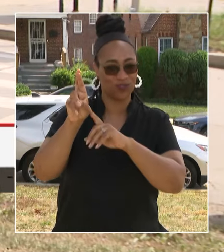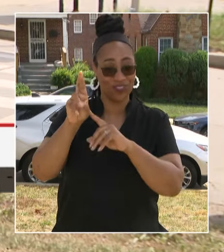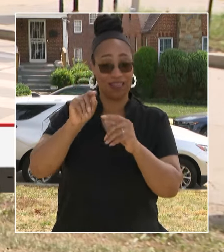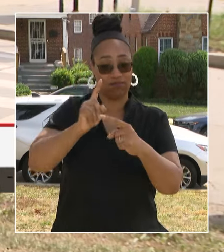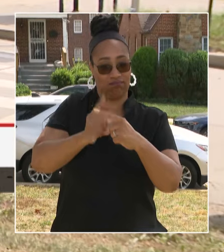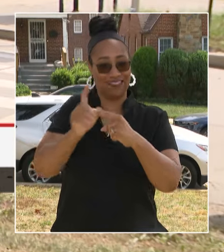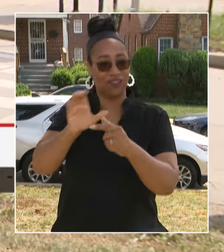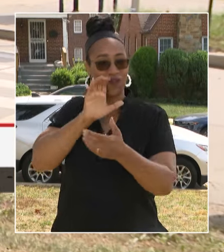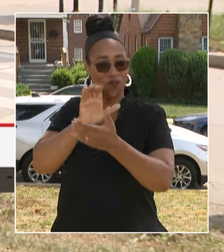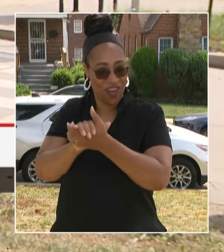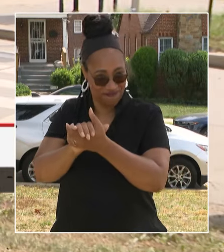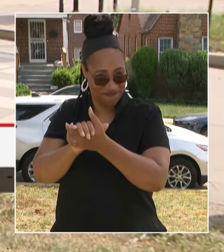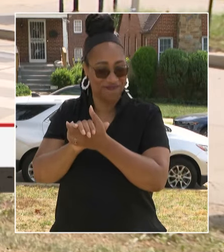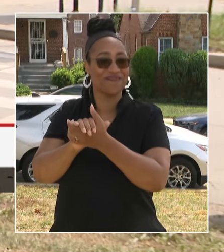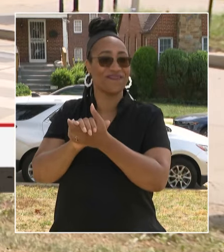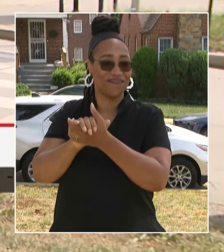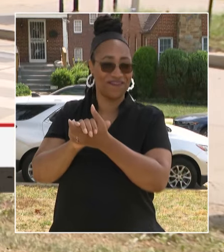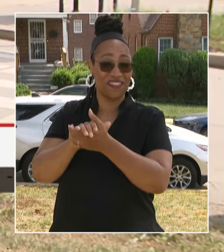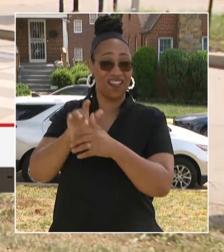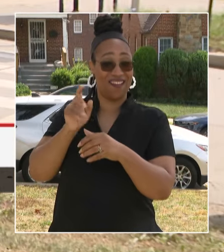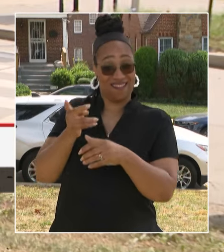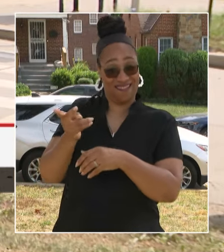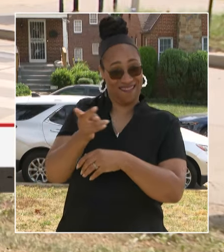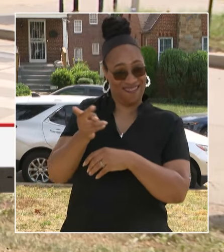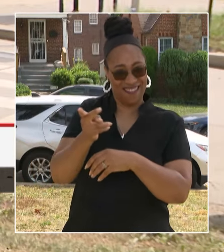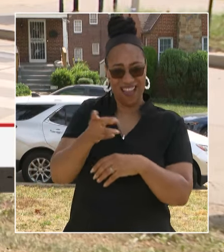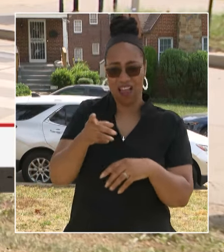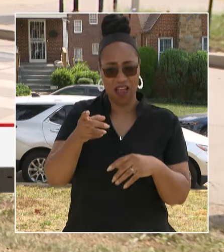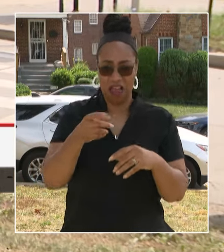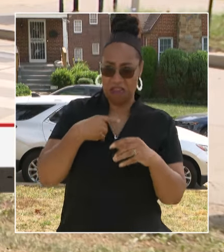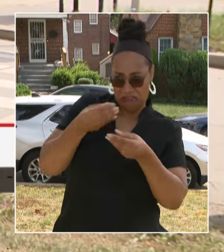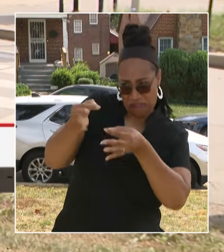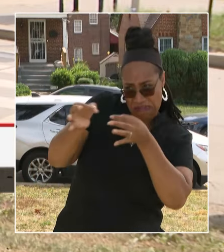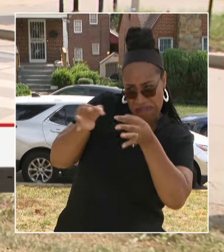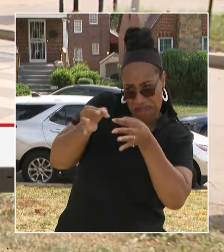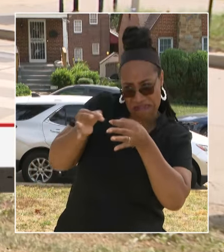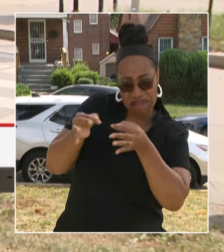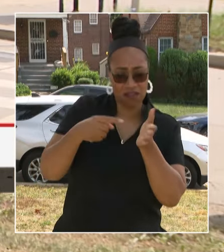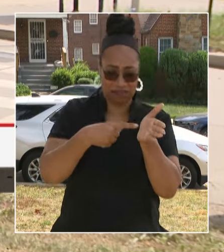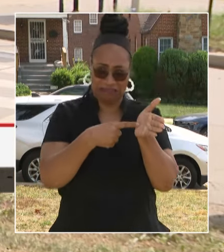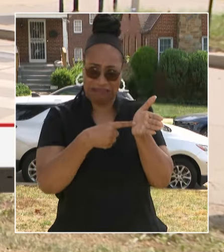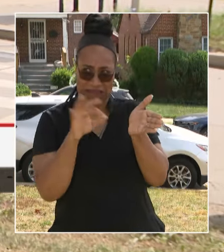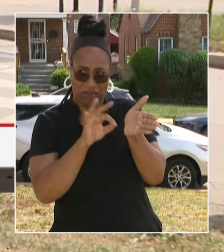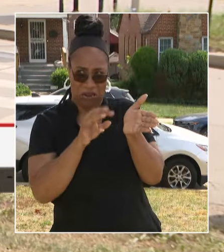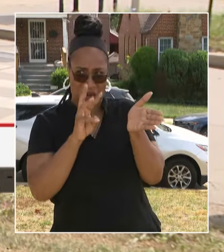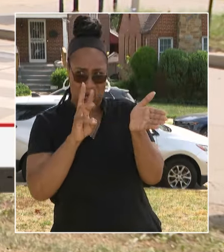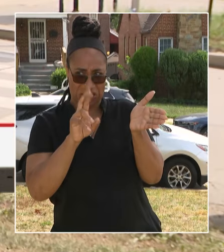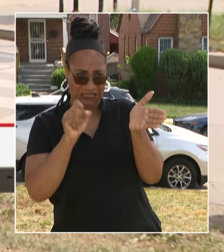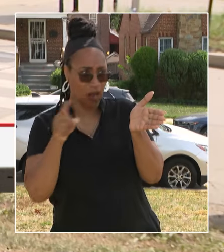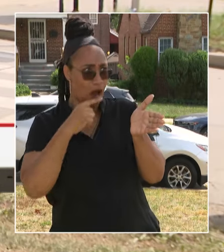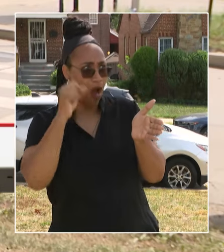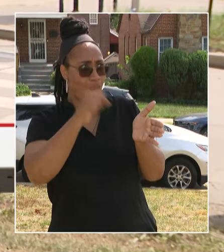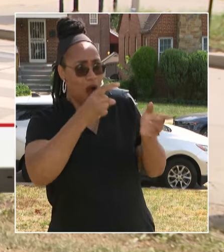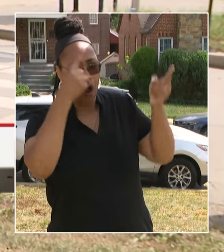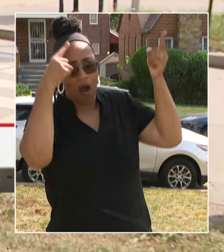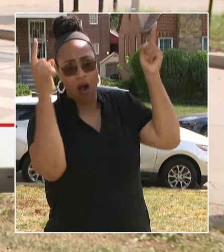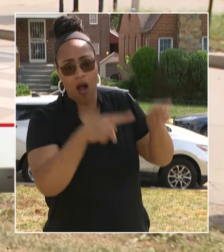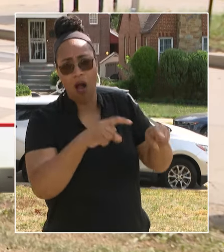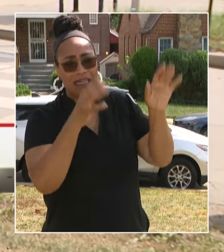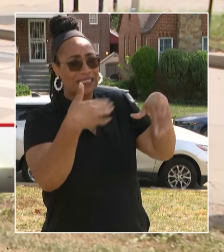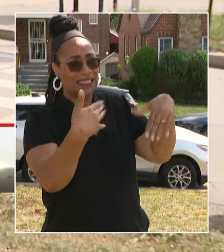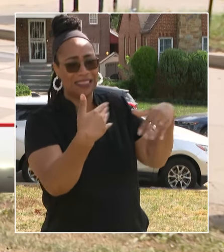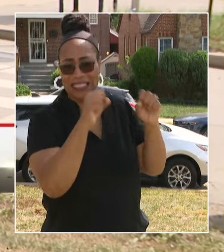the recognition for William Spaulding, but he said, you need to do more. You need to do more, and we all miss him dearly. And I just